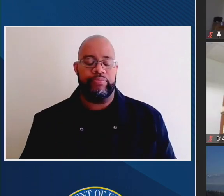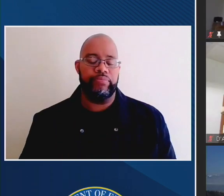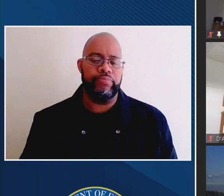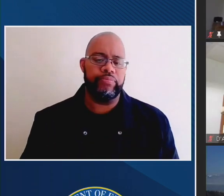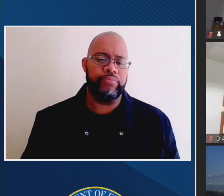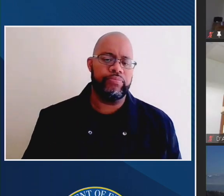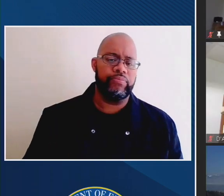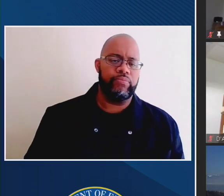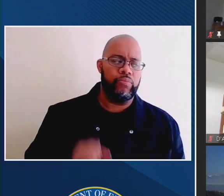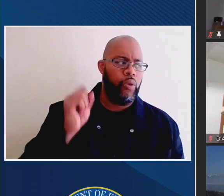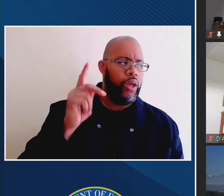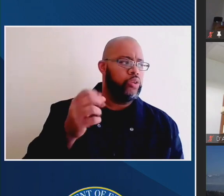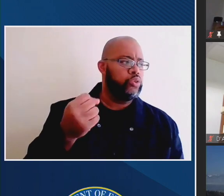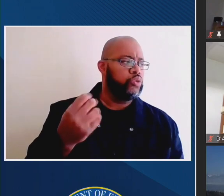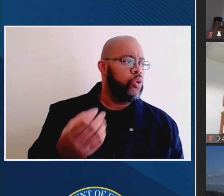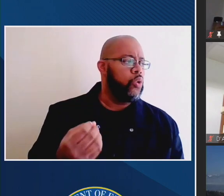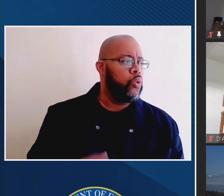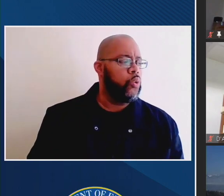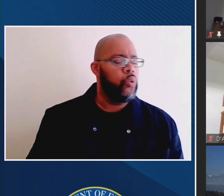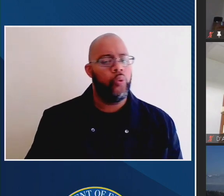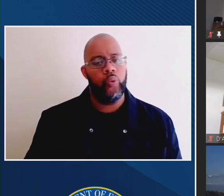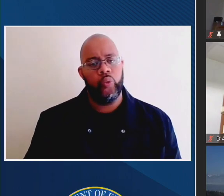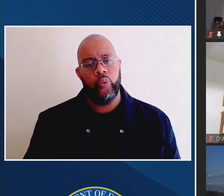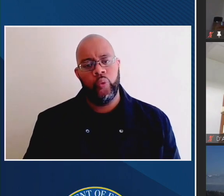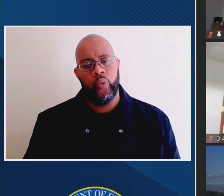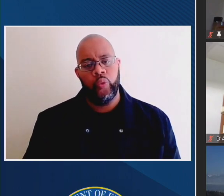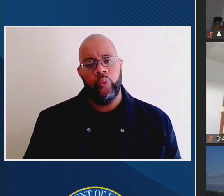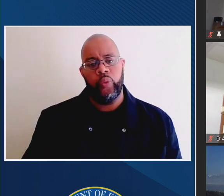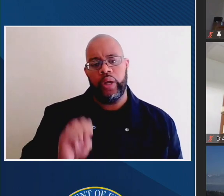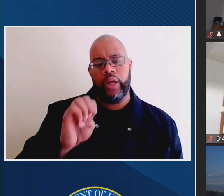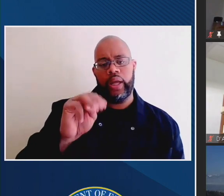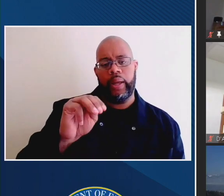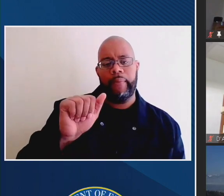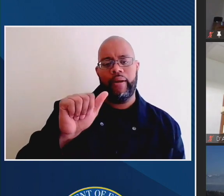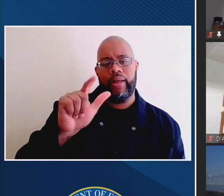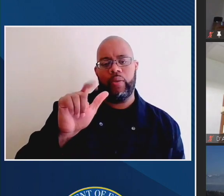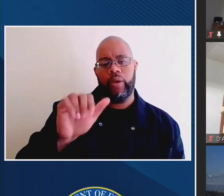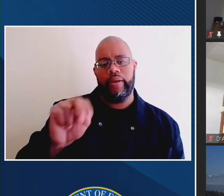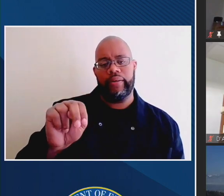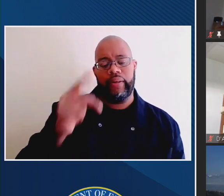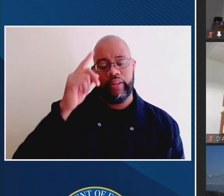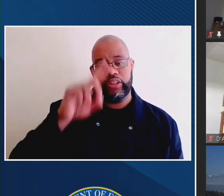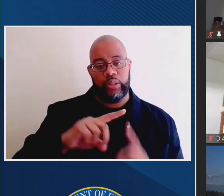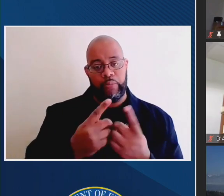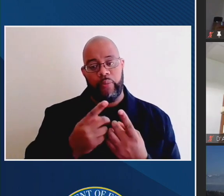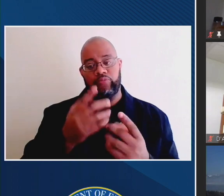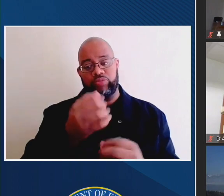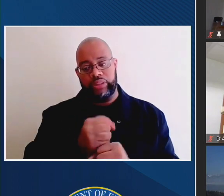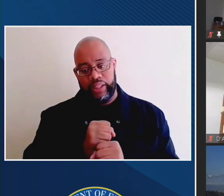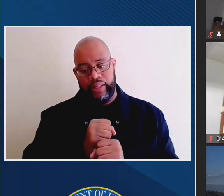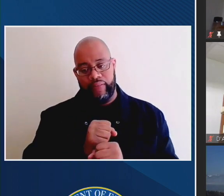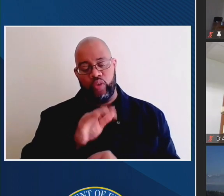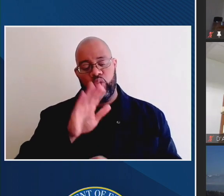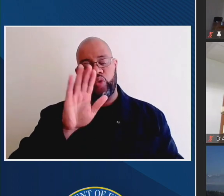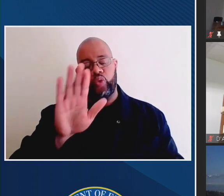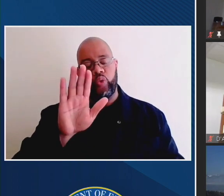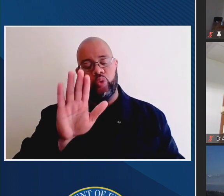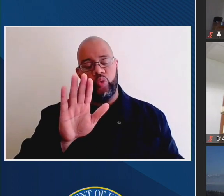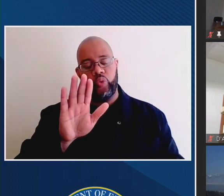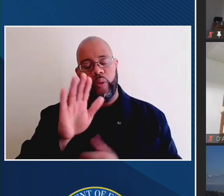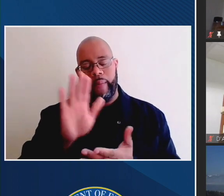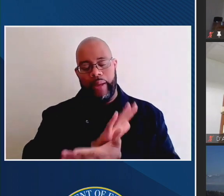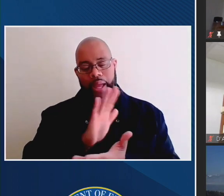Okay. So, Emmeline, I think the department has received your the paper. Did